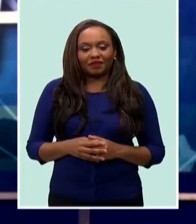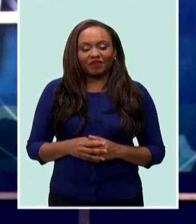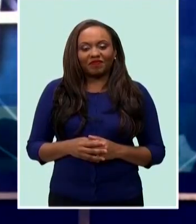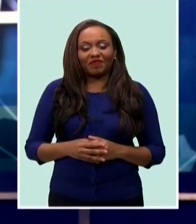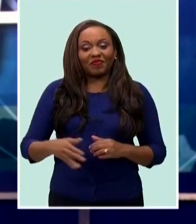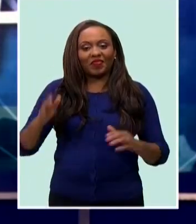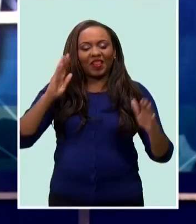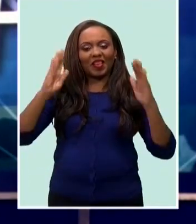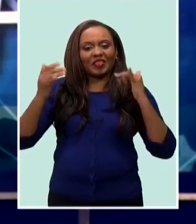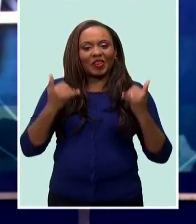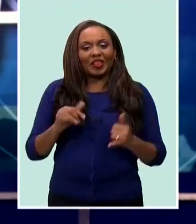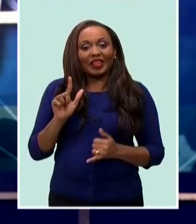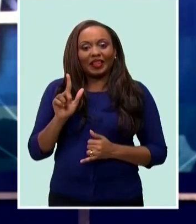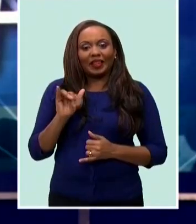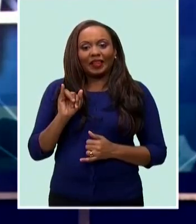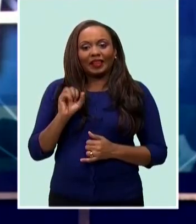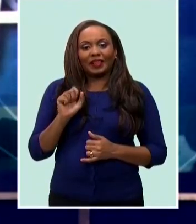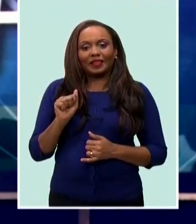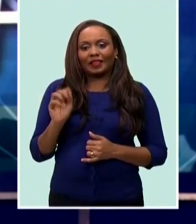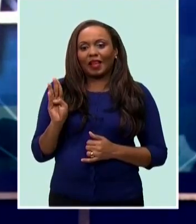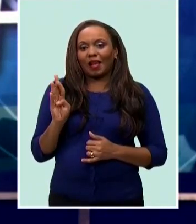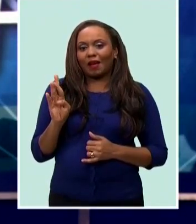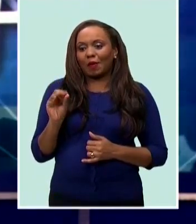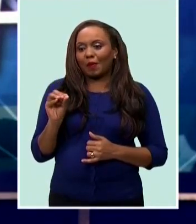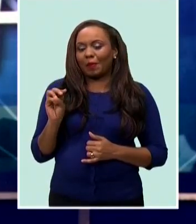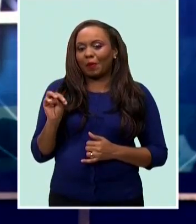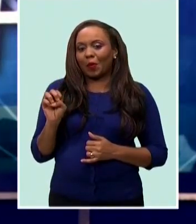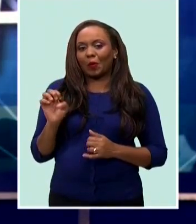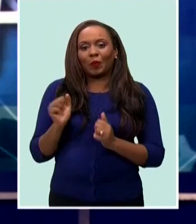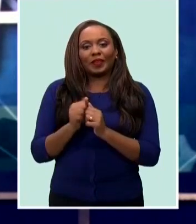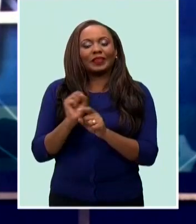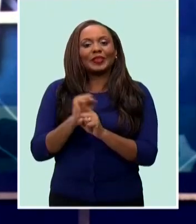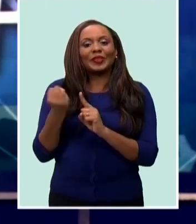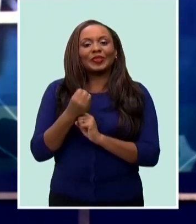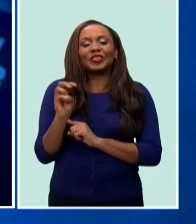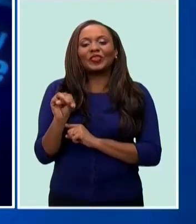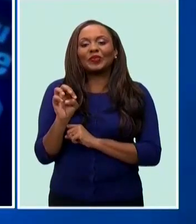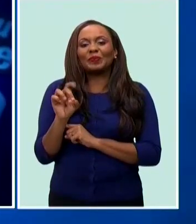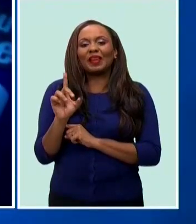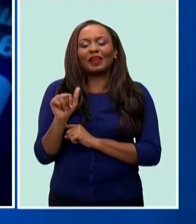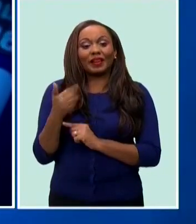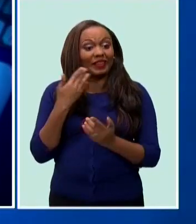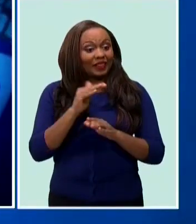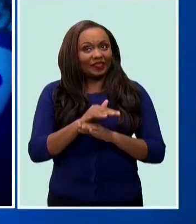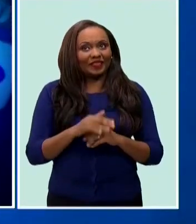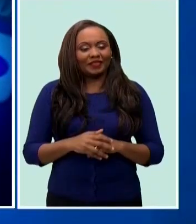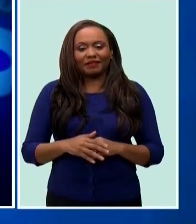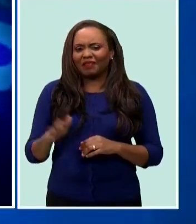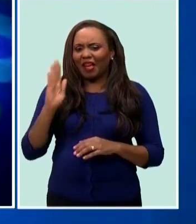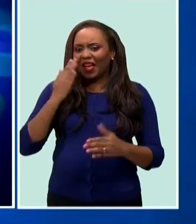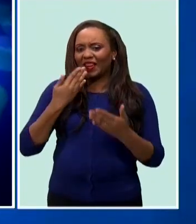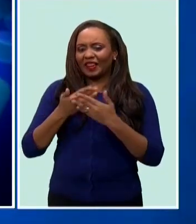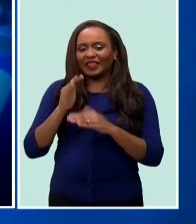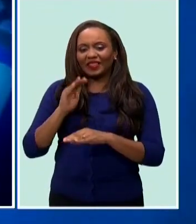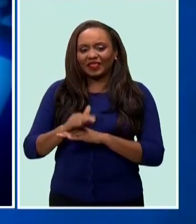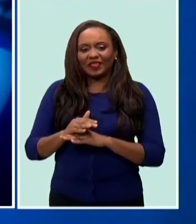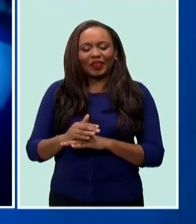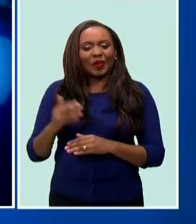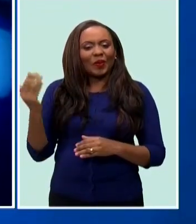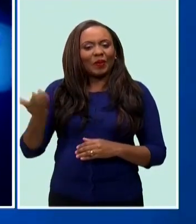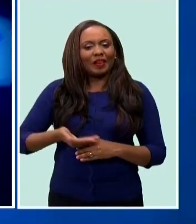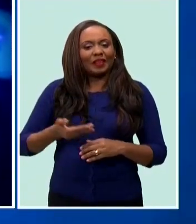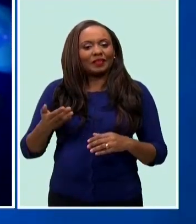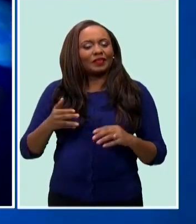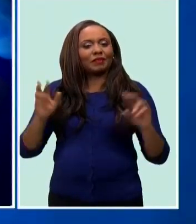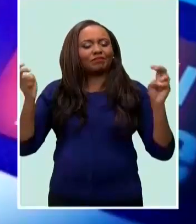And we say hello now to our Lisa Broom in our social media corner to tell us what is trending. Good evening, Lisa. Hi, good evening, Lisa. Thank you, and welcome to